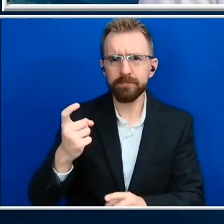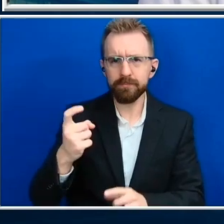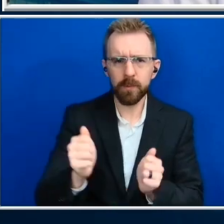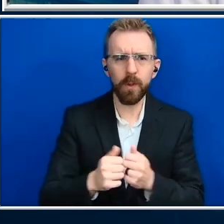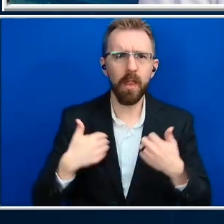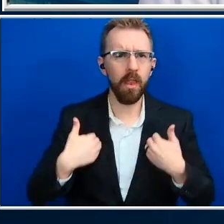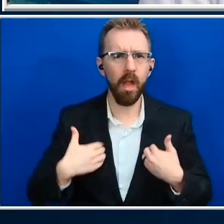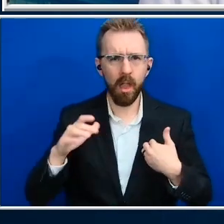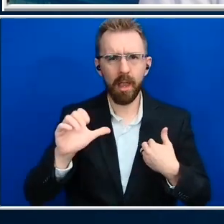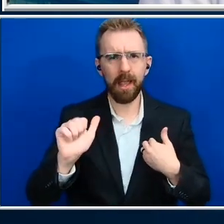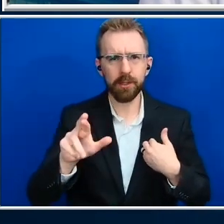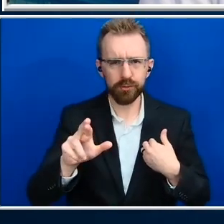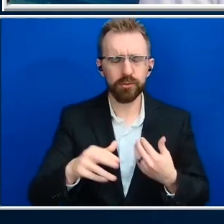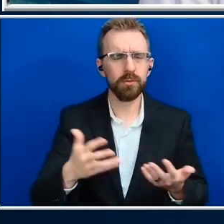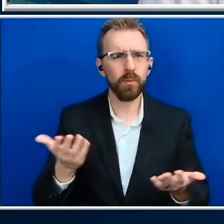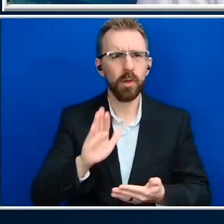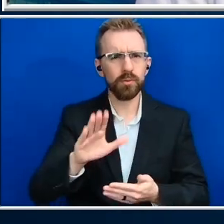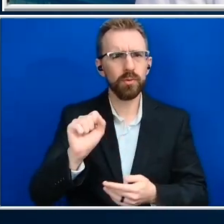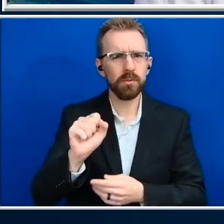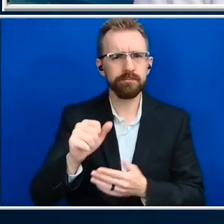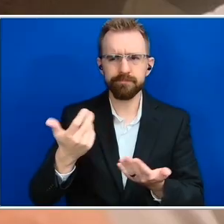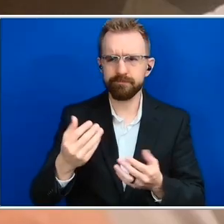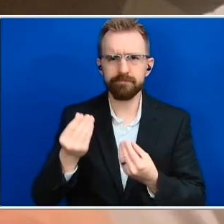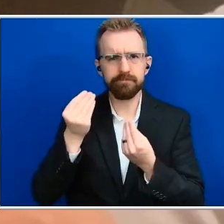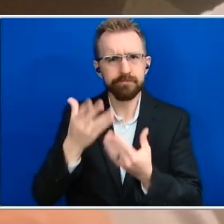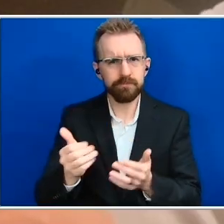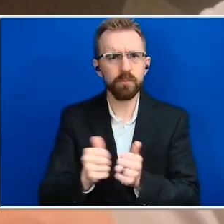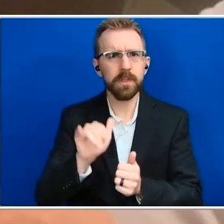What is your status with regards to that?